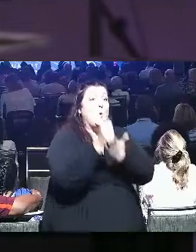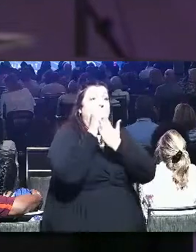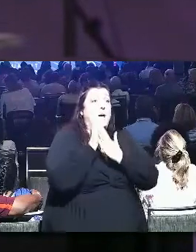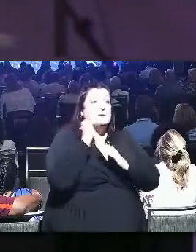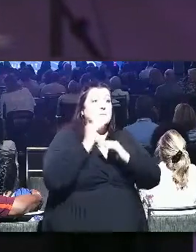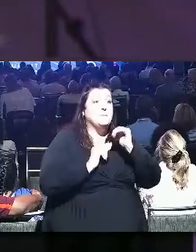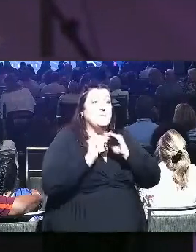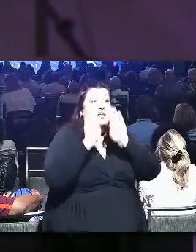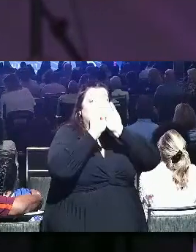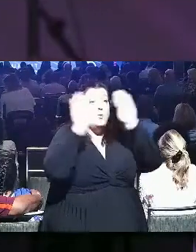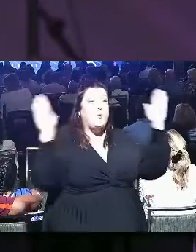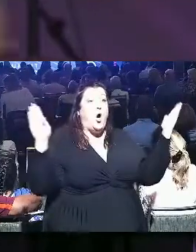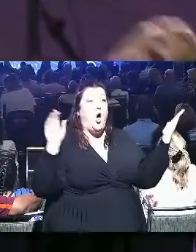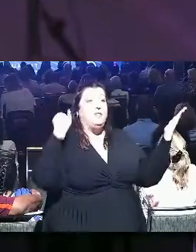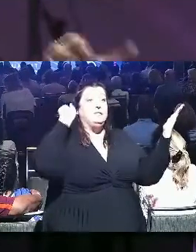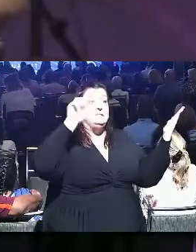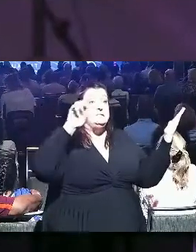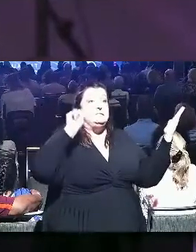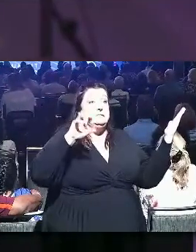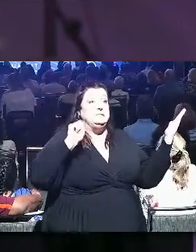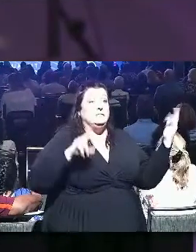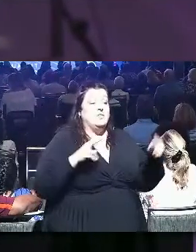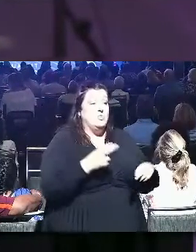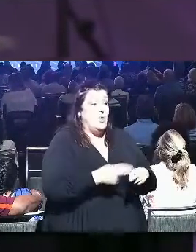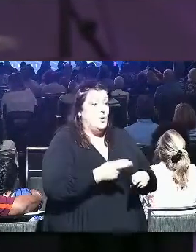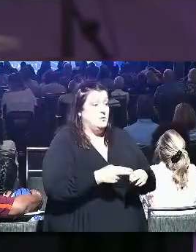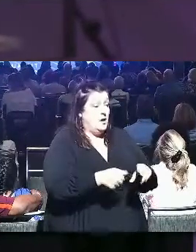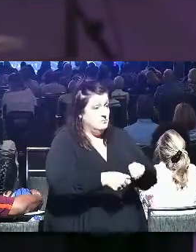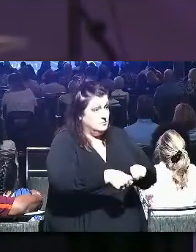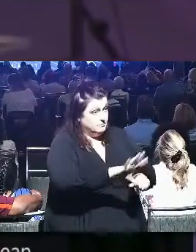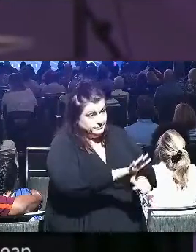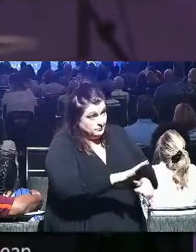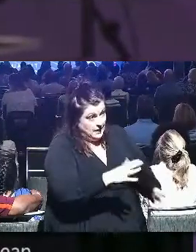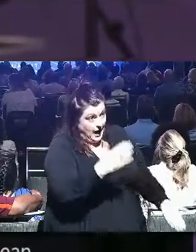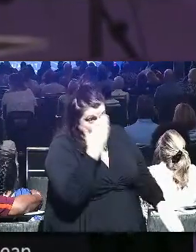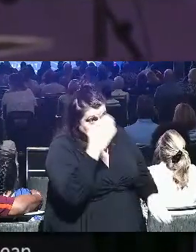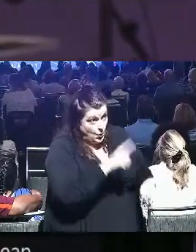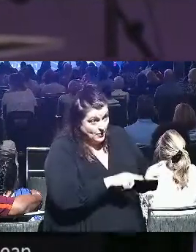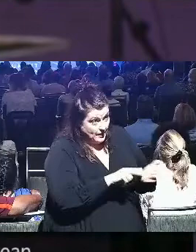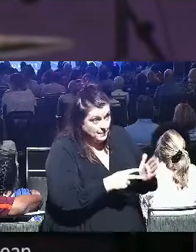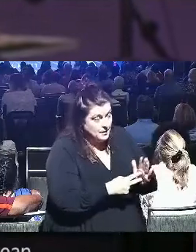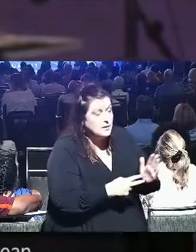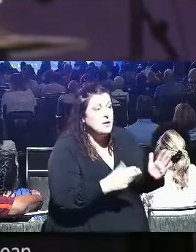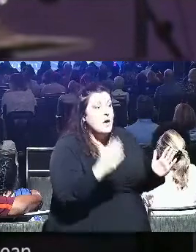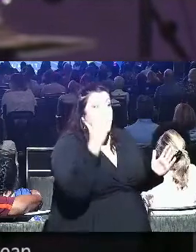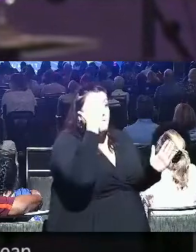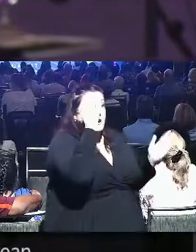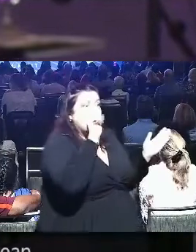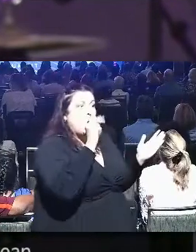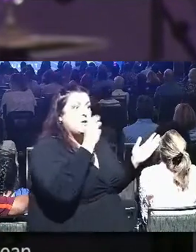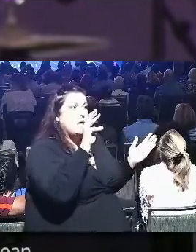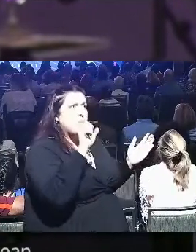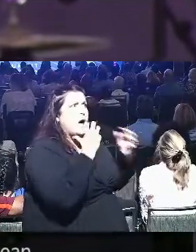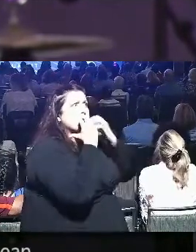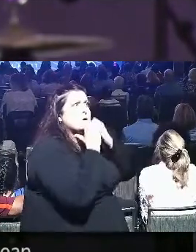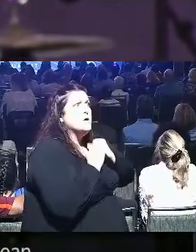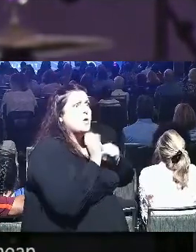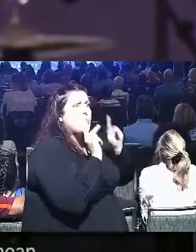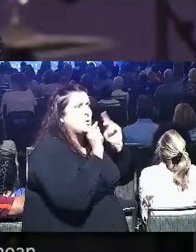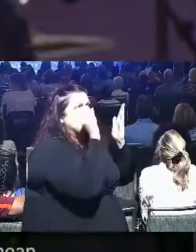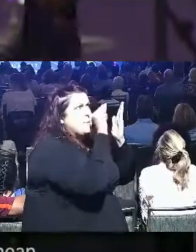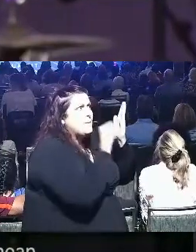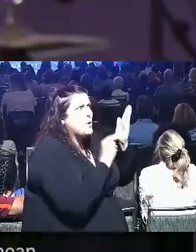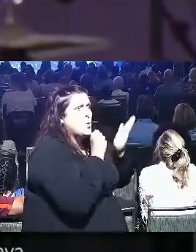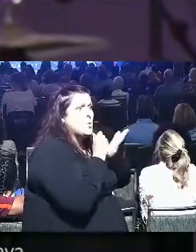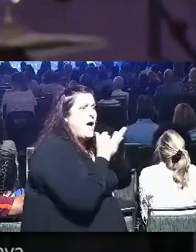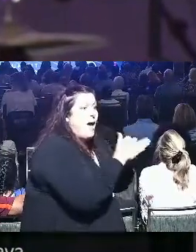wall. Those names mean nothing to me, but I know they meant everything to Nehemiah. And so the